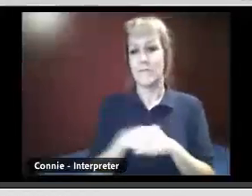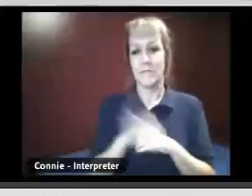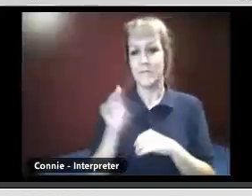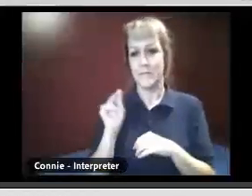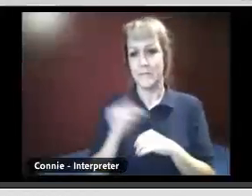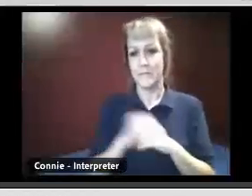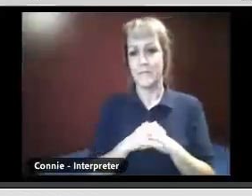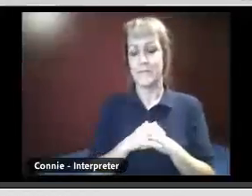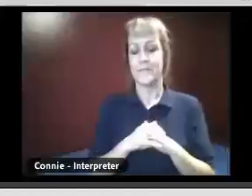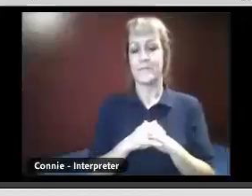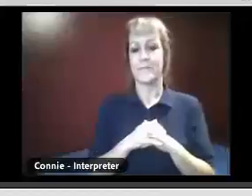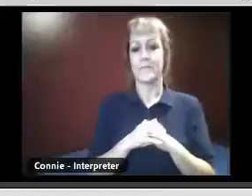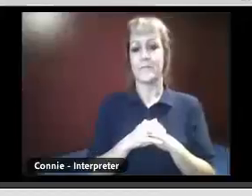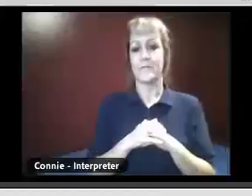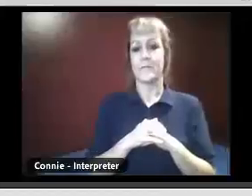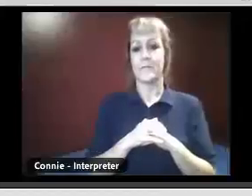But